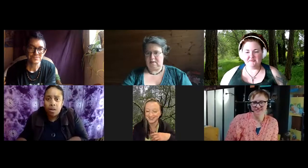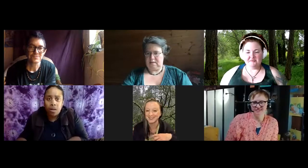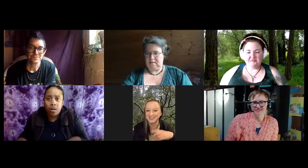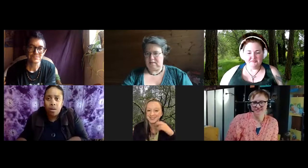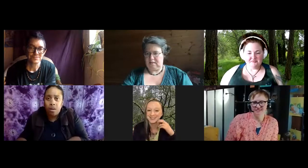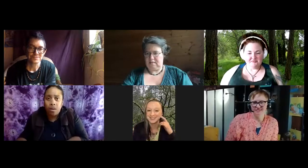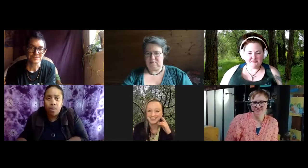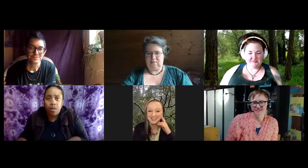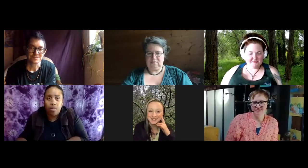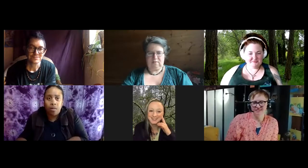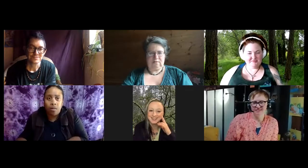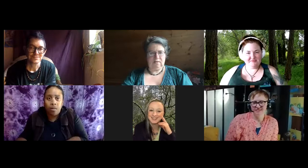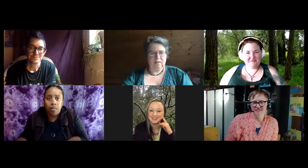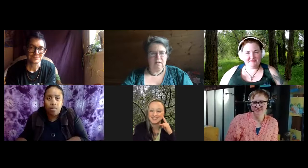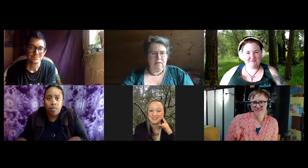All right, we'll get into